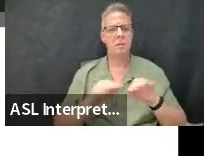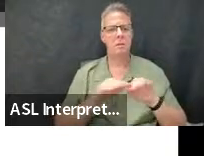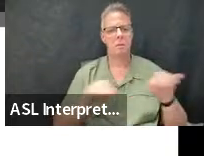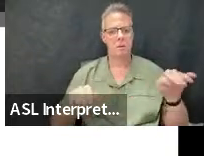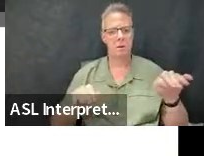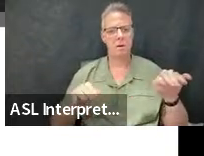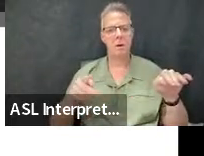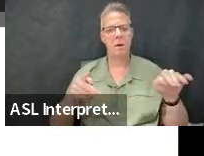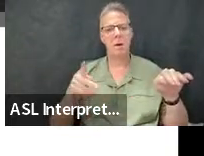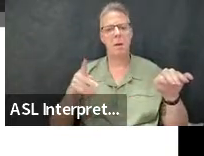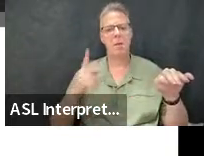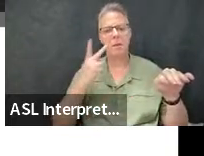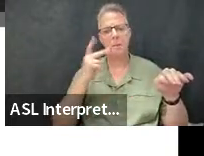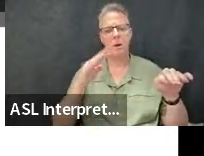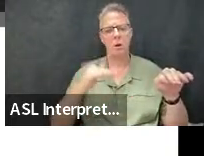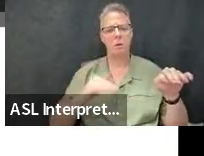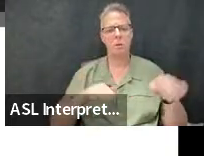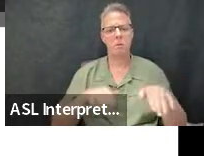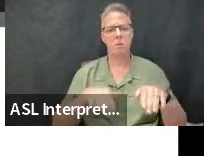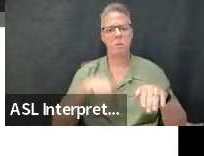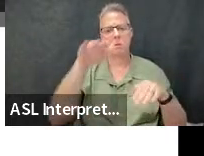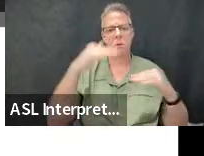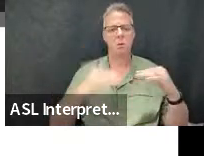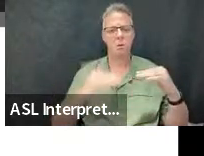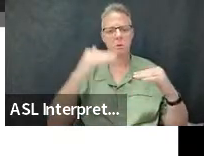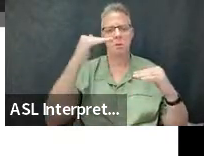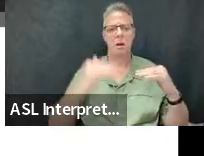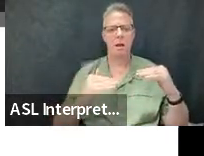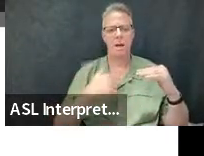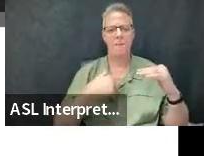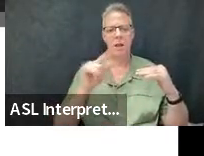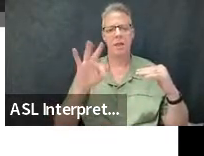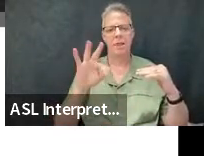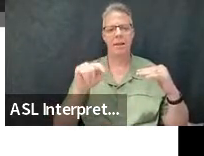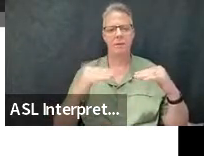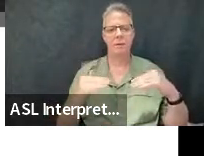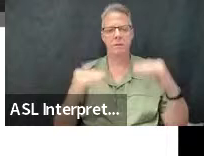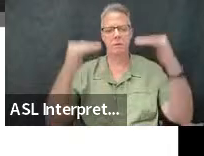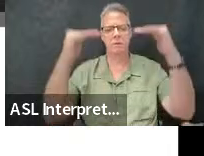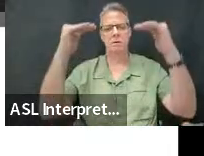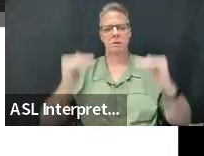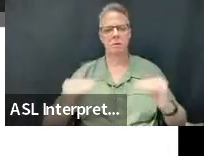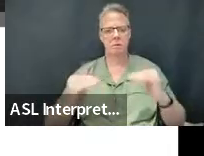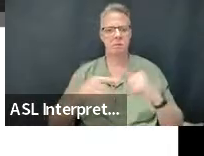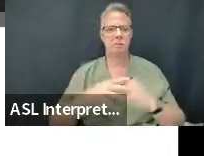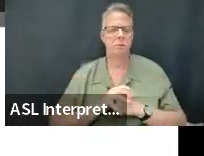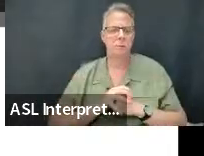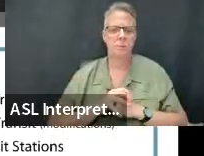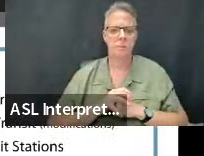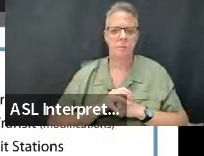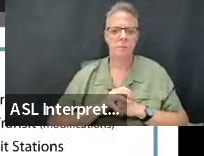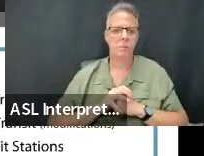the pier in the middle would have a lift span for river users.